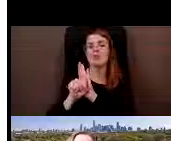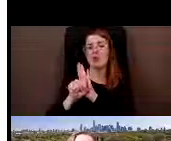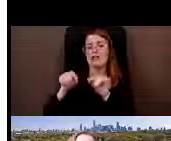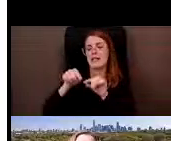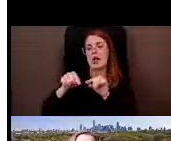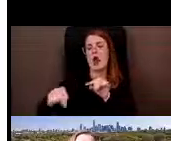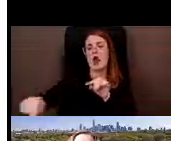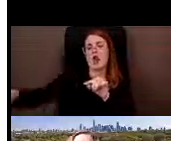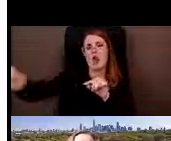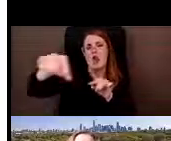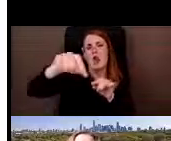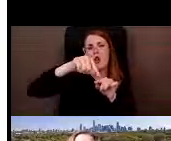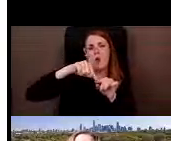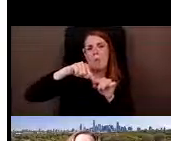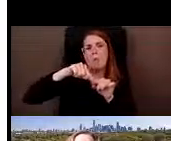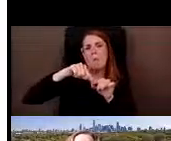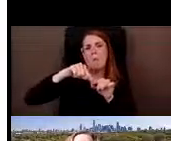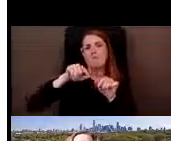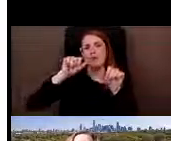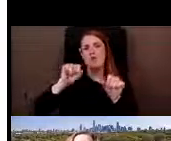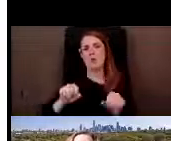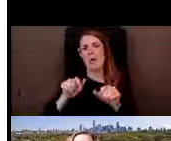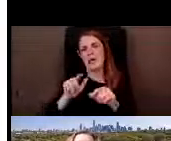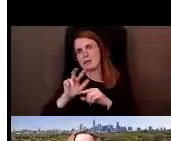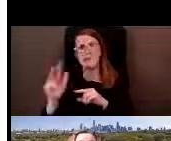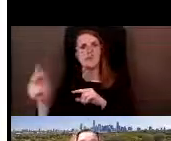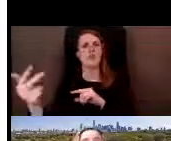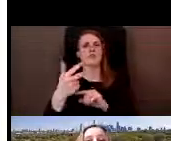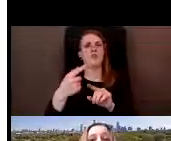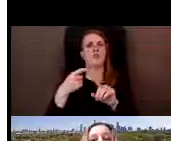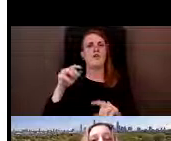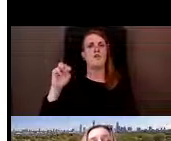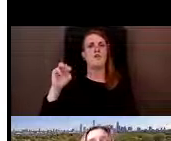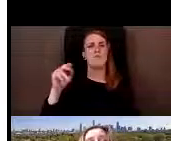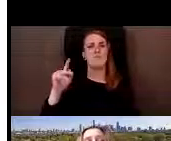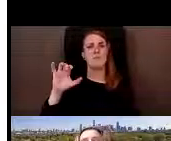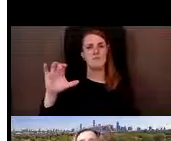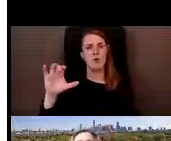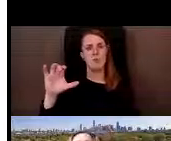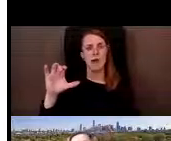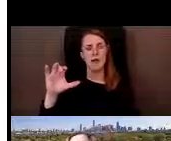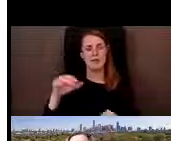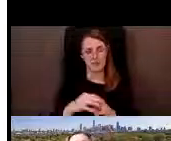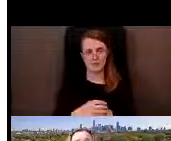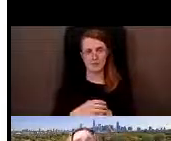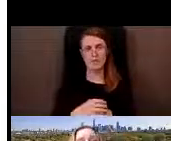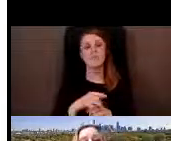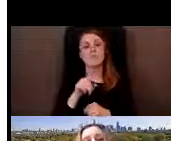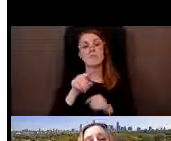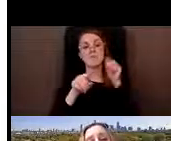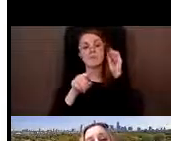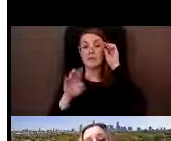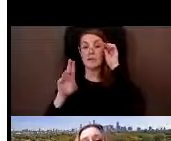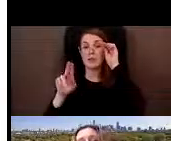Recreation Center and Girl Scout Hut would access from the Mopac feeder road. We have ecological uplift of the Butler landfill